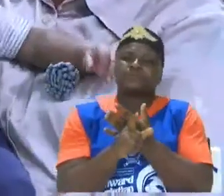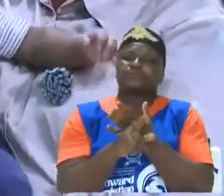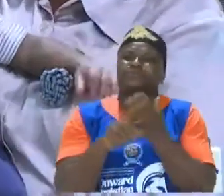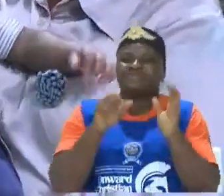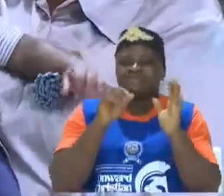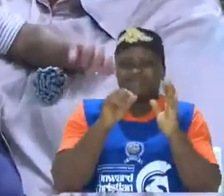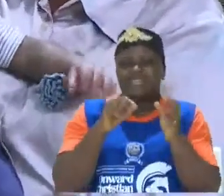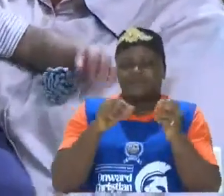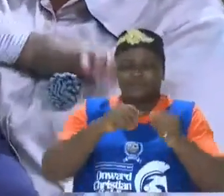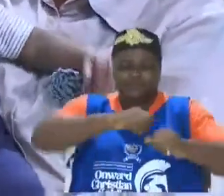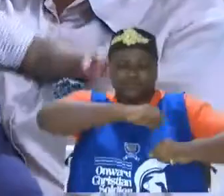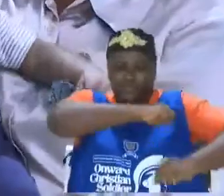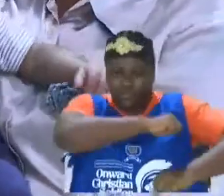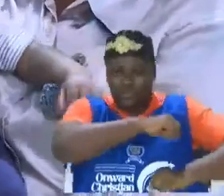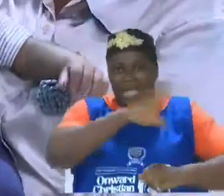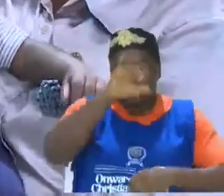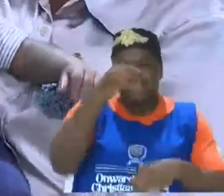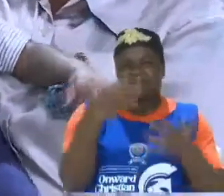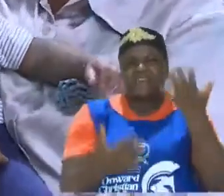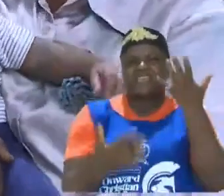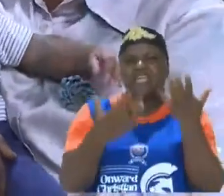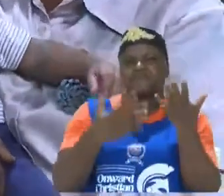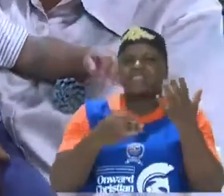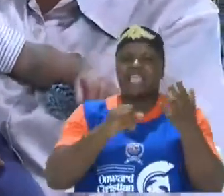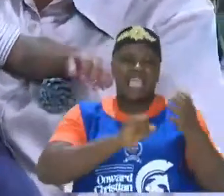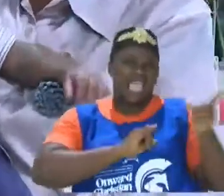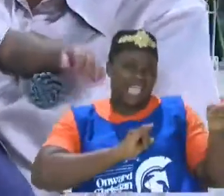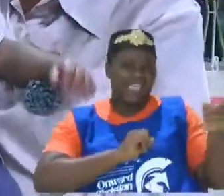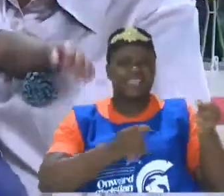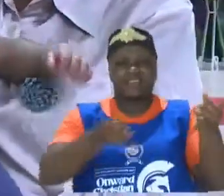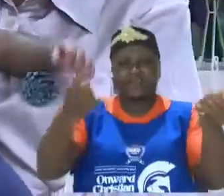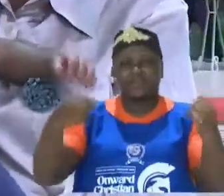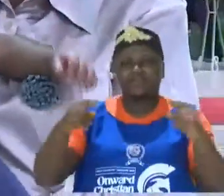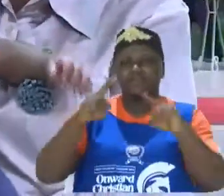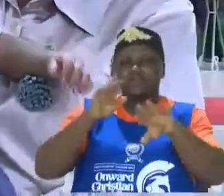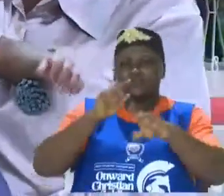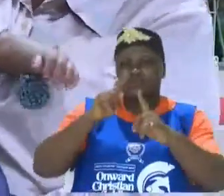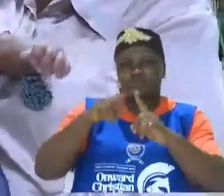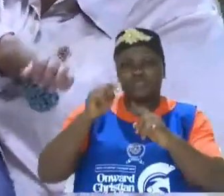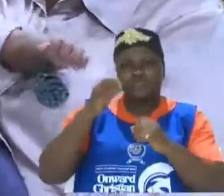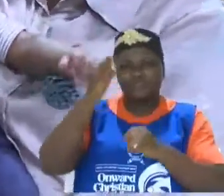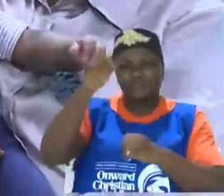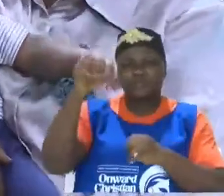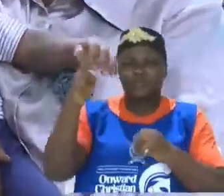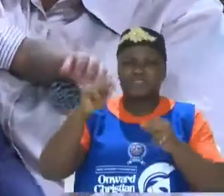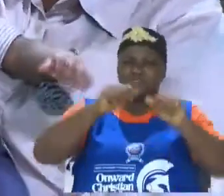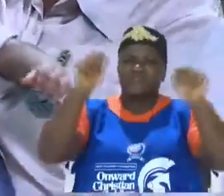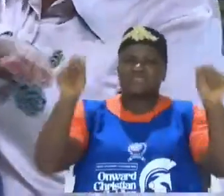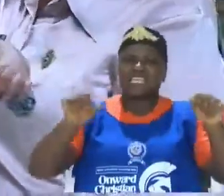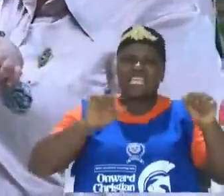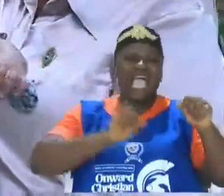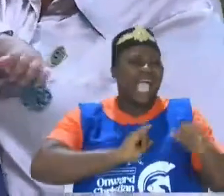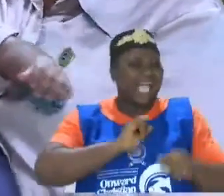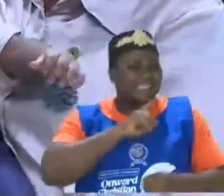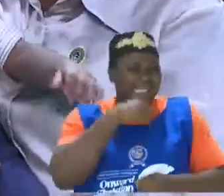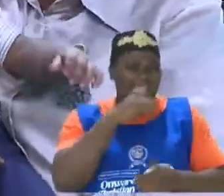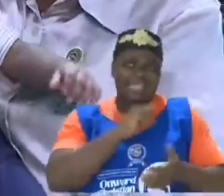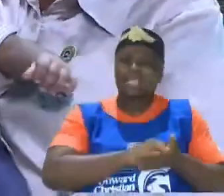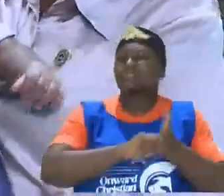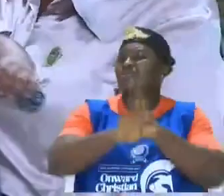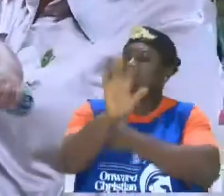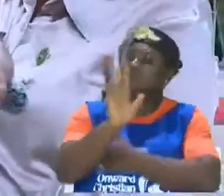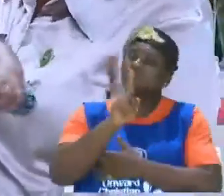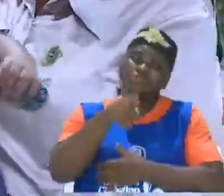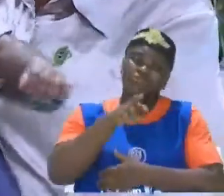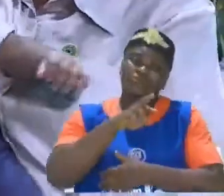by fire. And I came in front of the altar. And I said, God, you